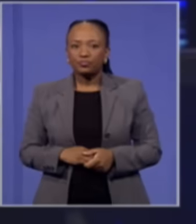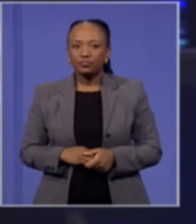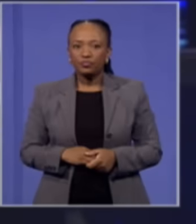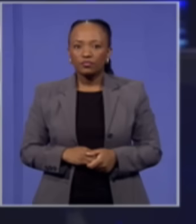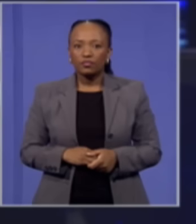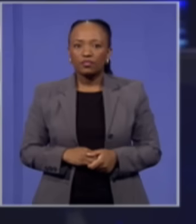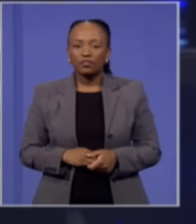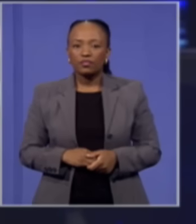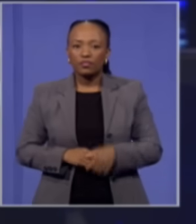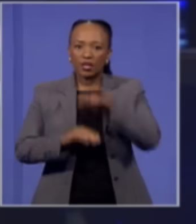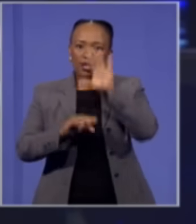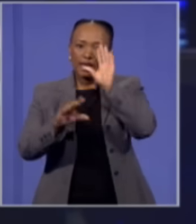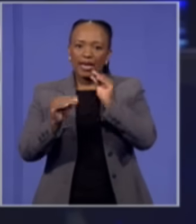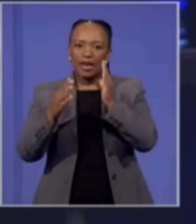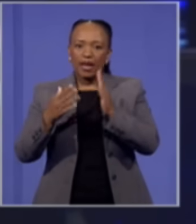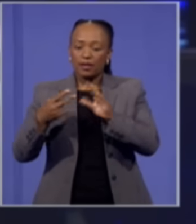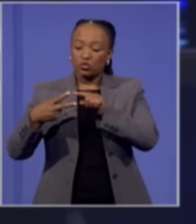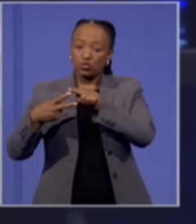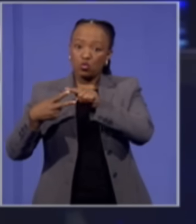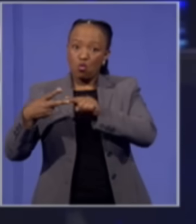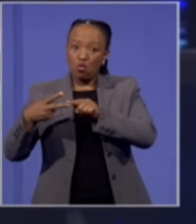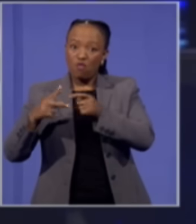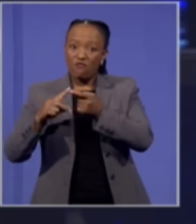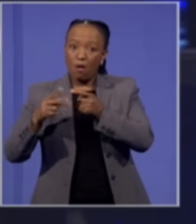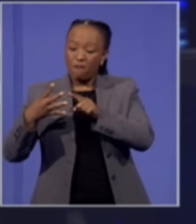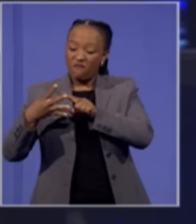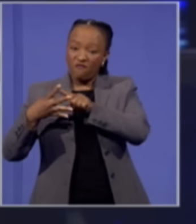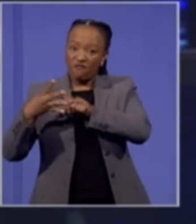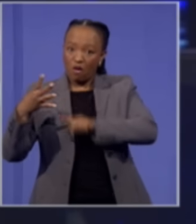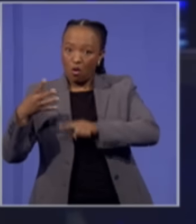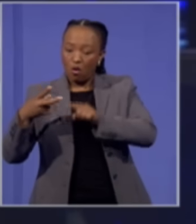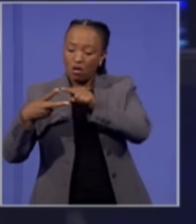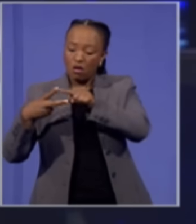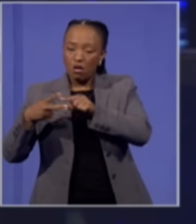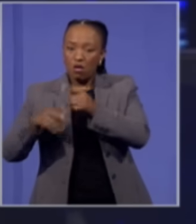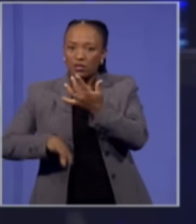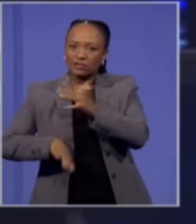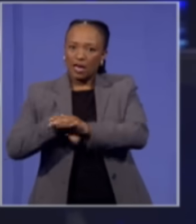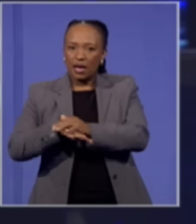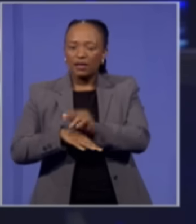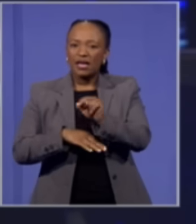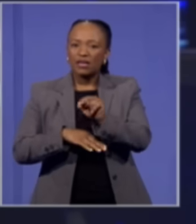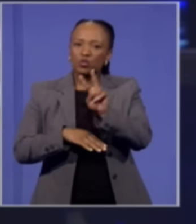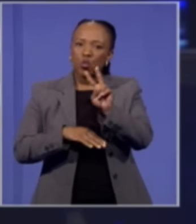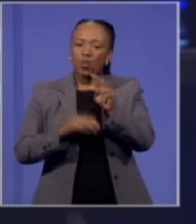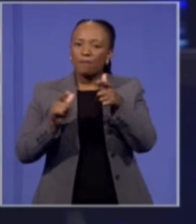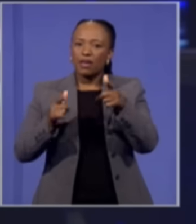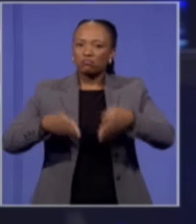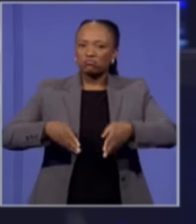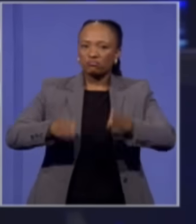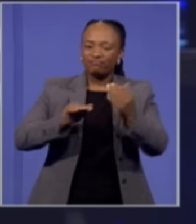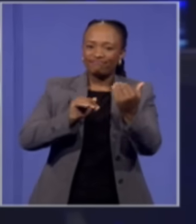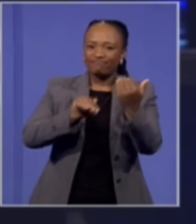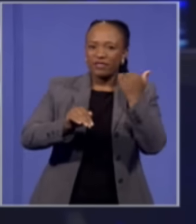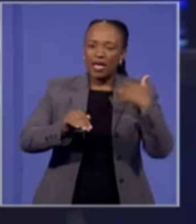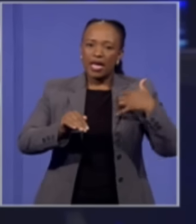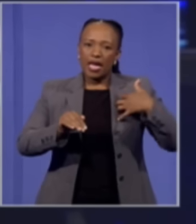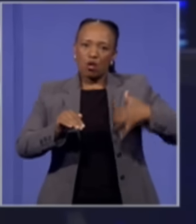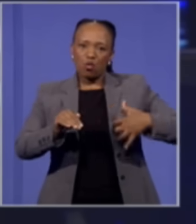Barutwana ba babedi ho ba bane ba ileng ba hlokahala kotsing ya koloi mmileng o moholo wa N2 Davidton Ekurhuleni